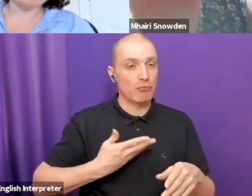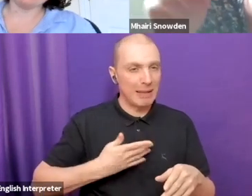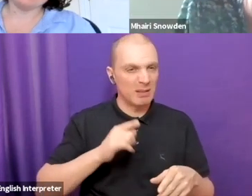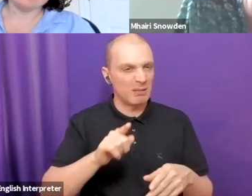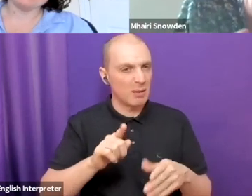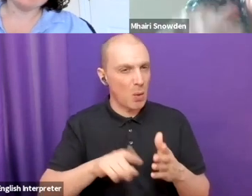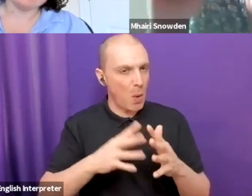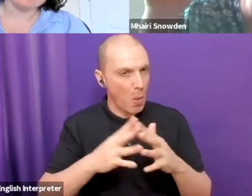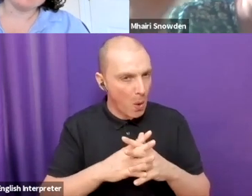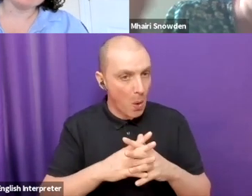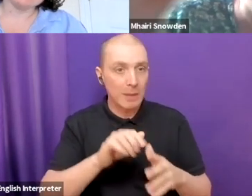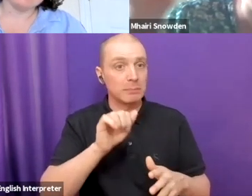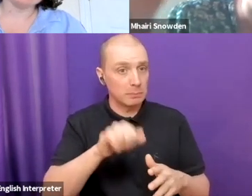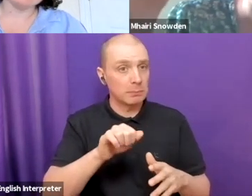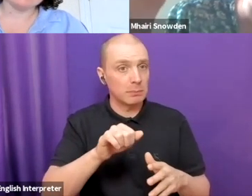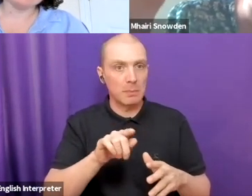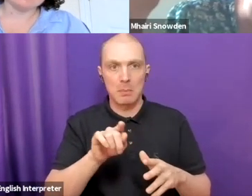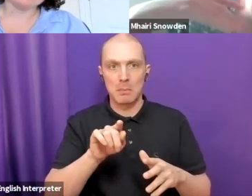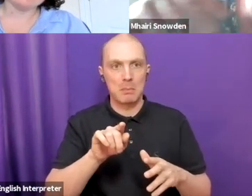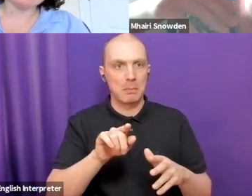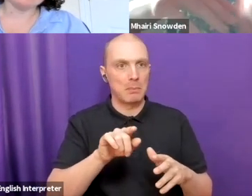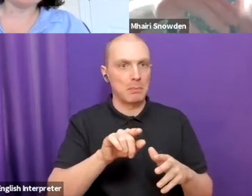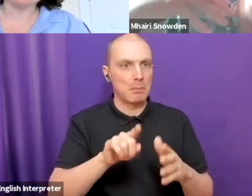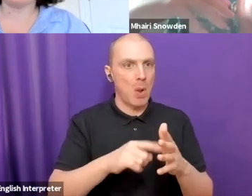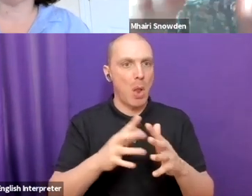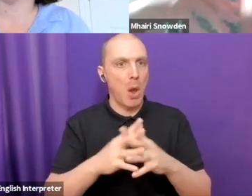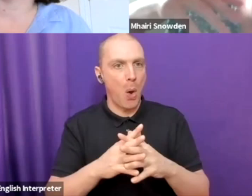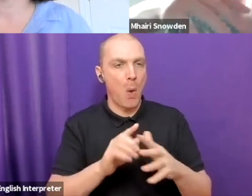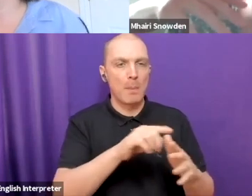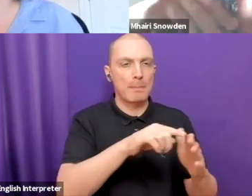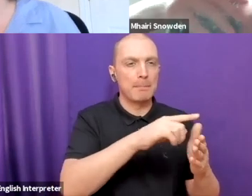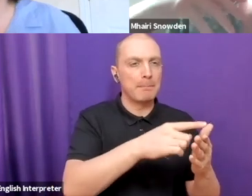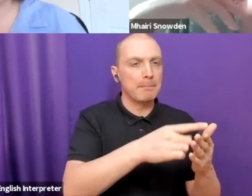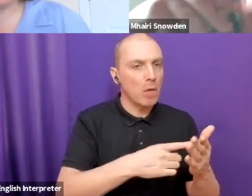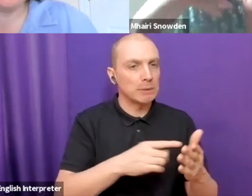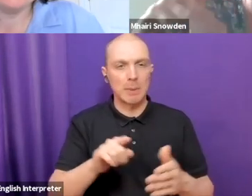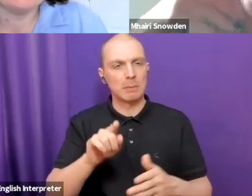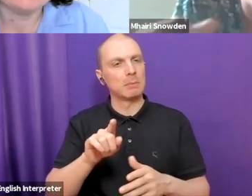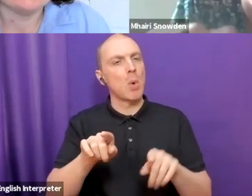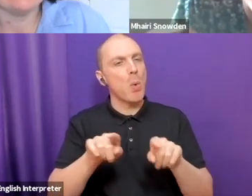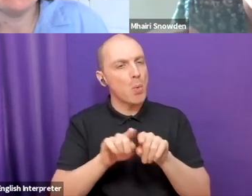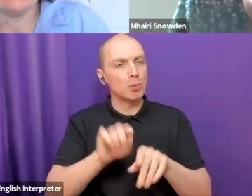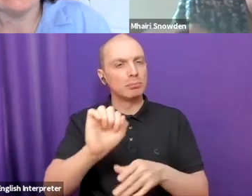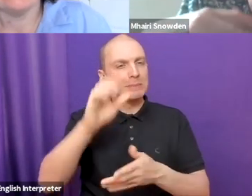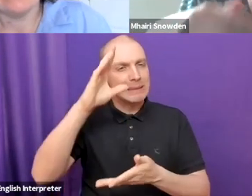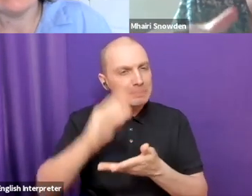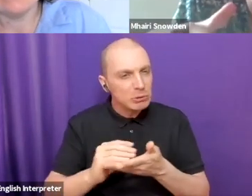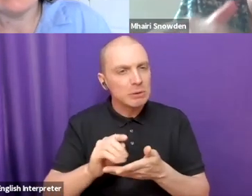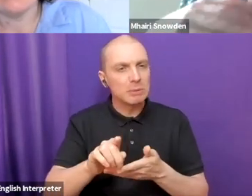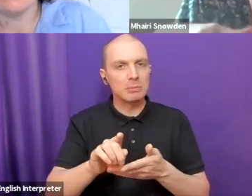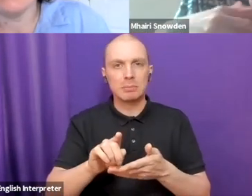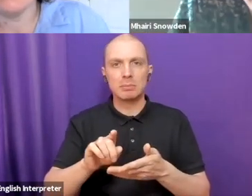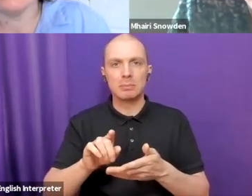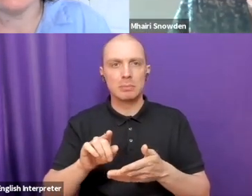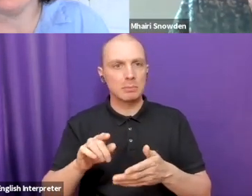but really starting from, not from the law and policy actually, but from people's experience on the ground. So what does it look like in terms of human